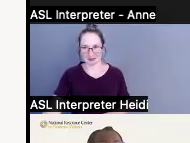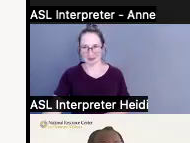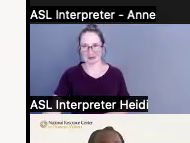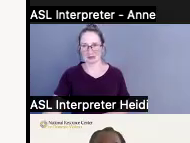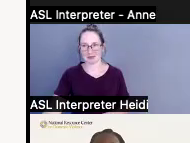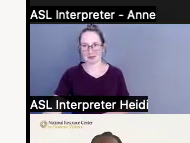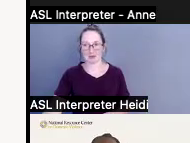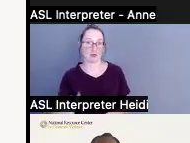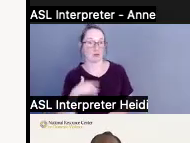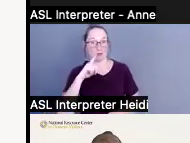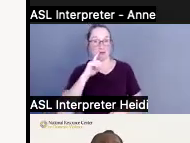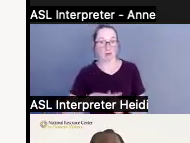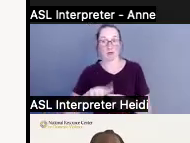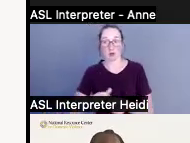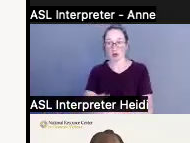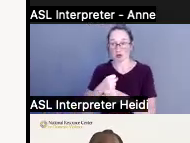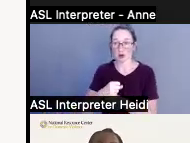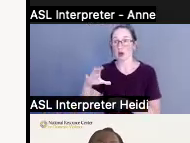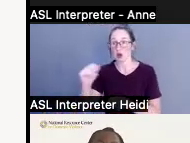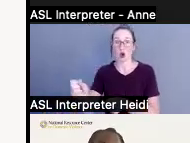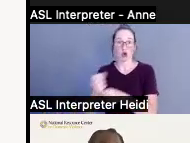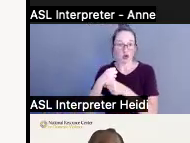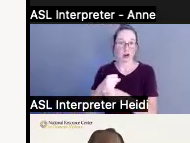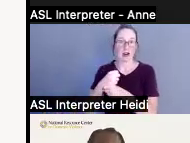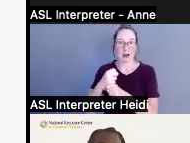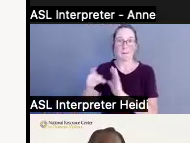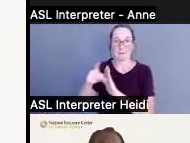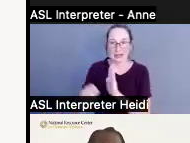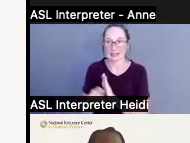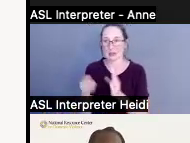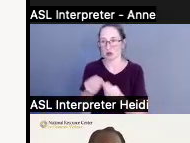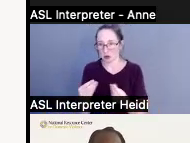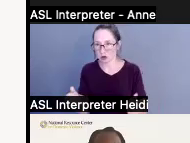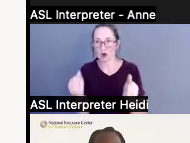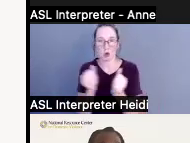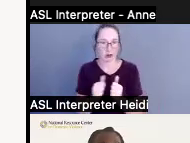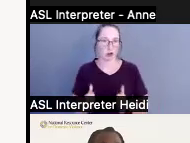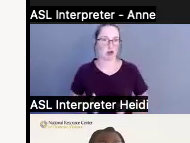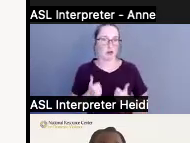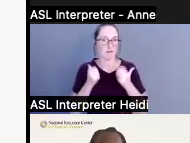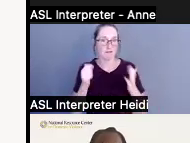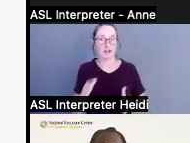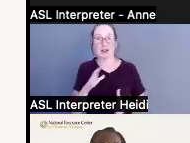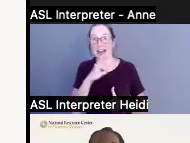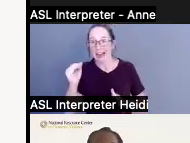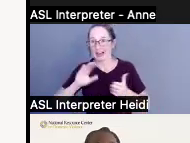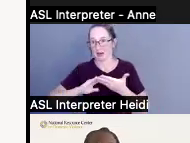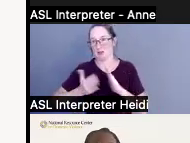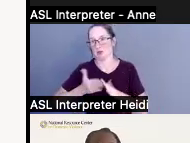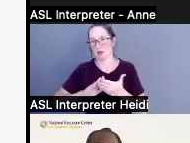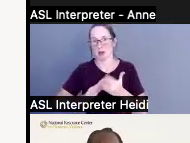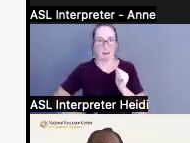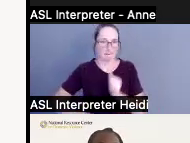Our commitment to co-creating policy solutions with survivors and communities